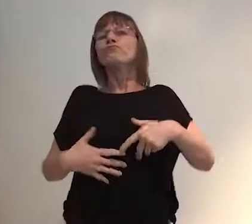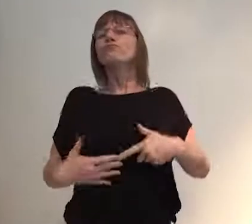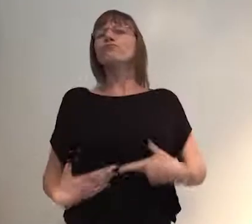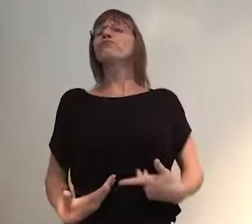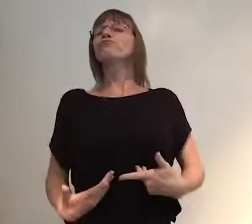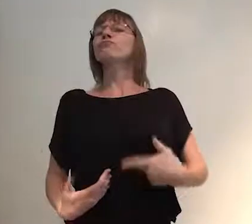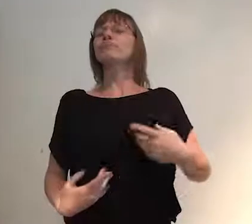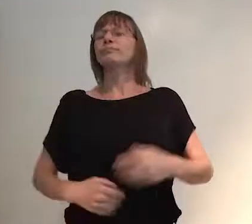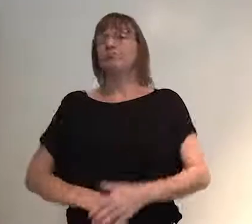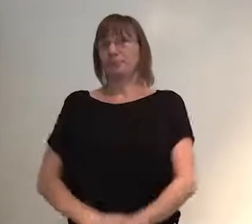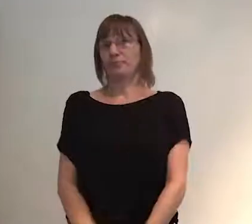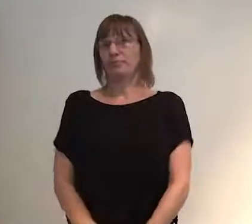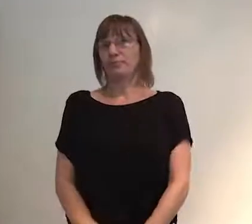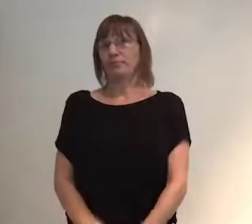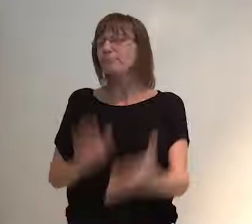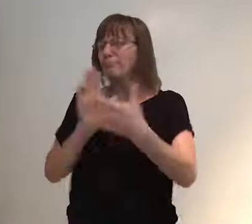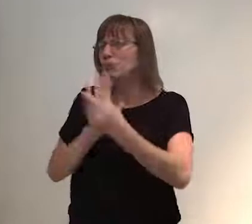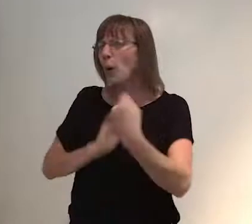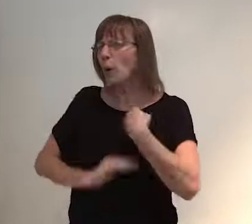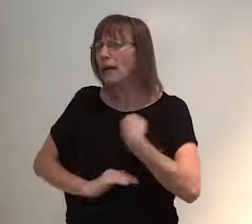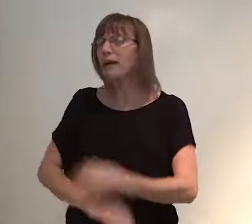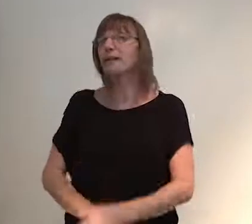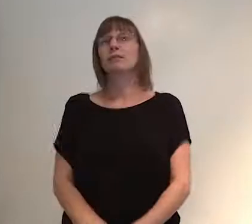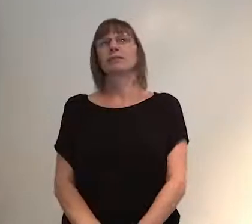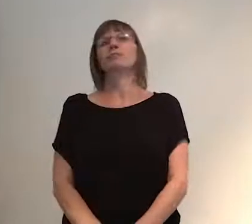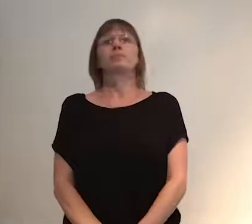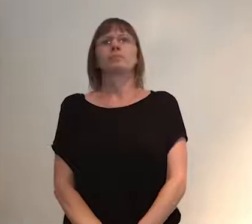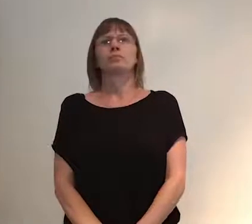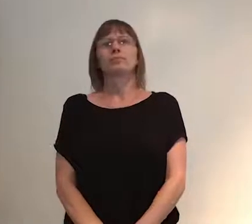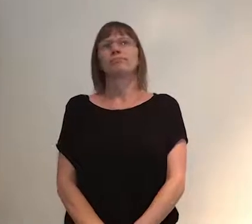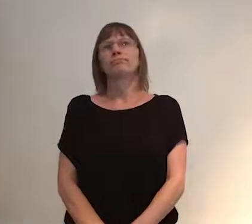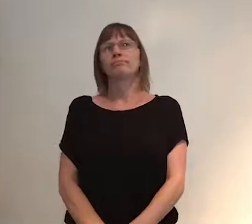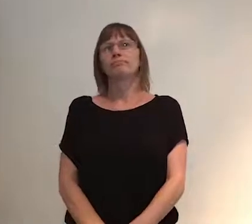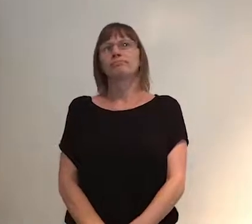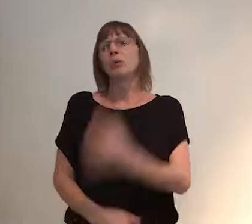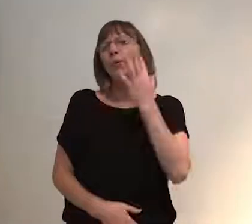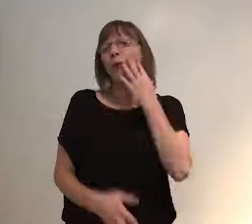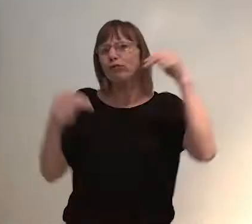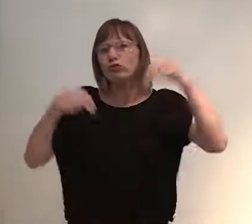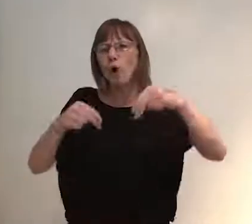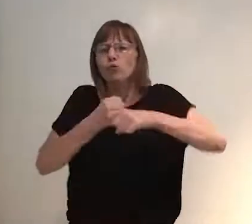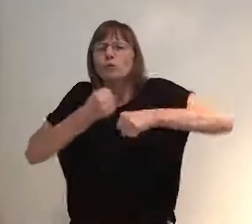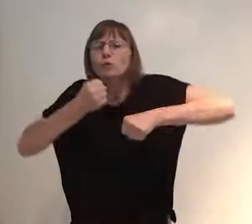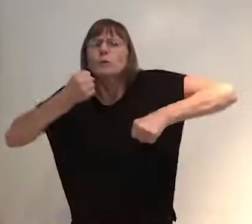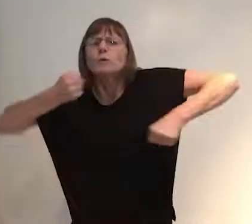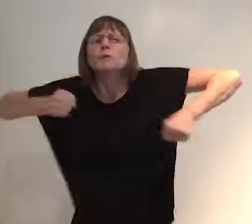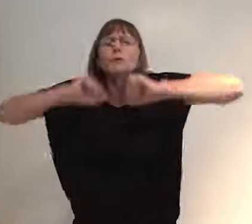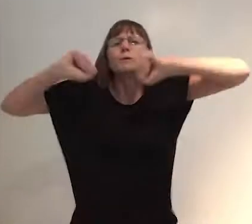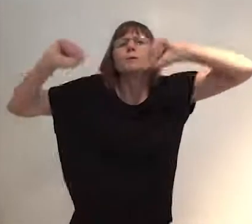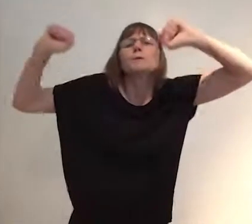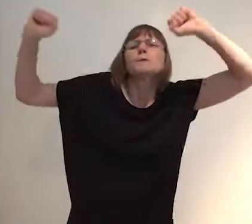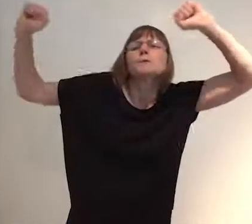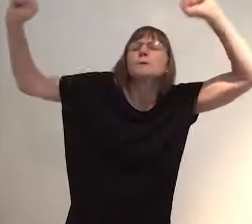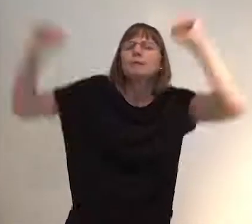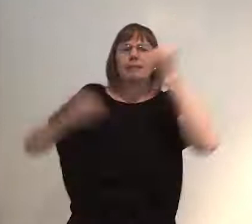the shoulders back and down. Just like when your dog has a nice stretch in the morning.